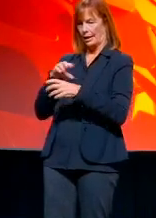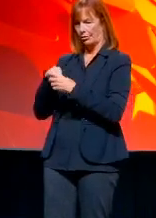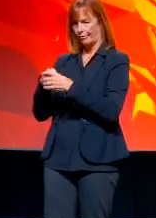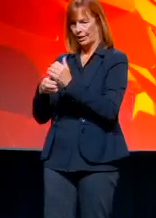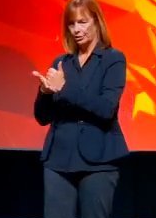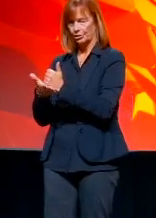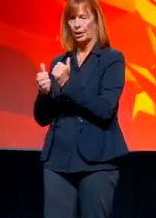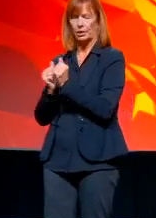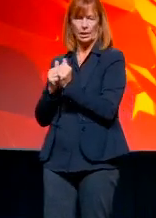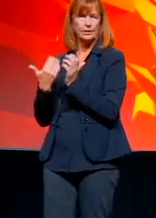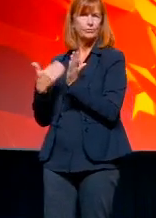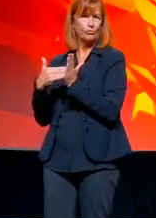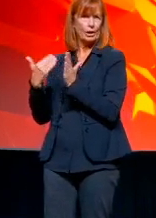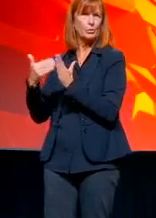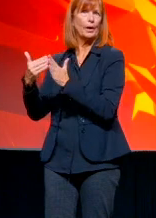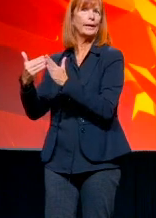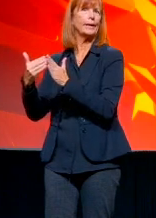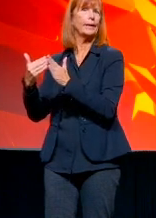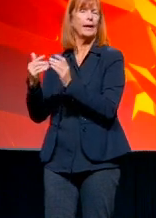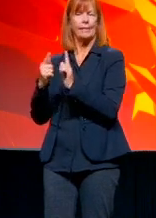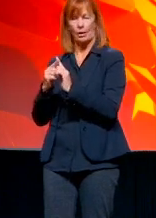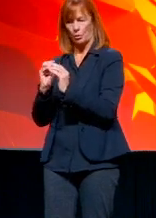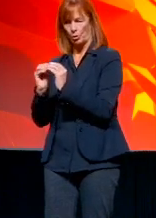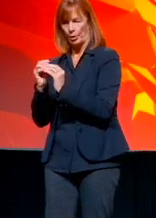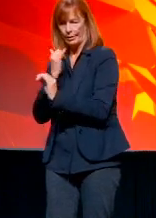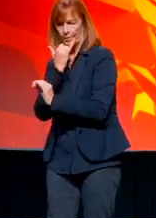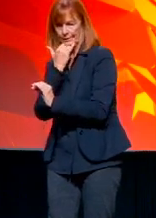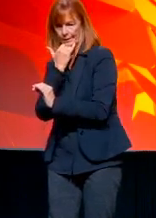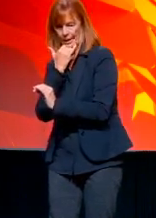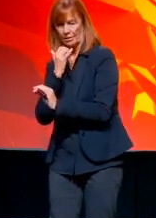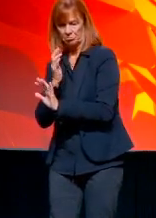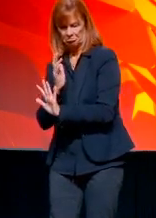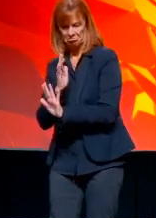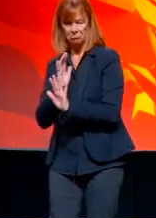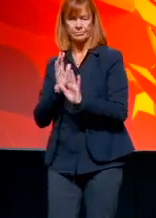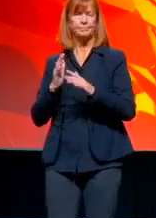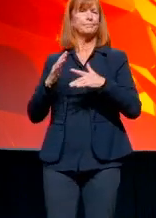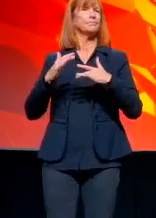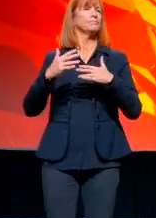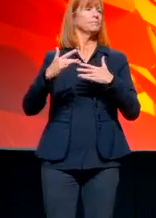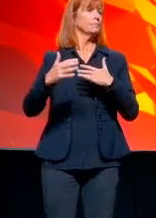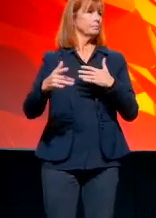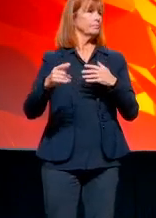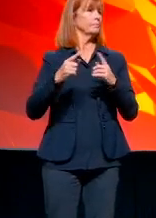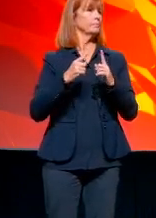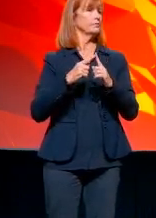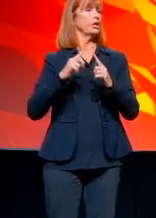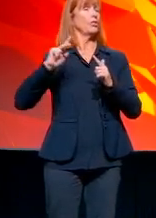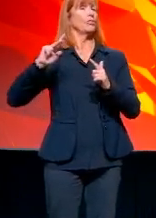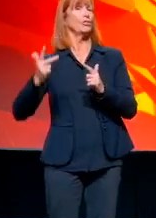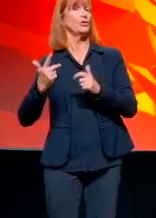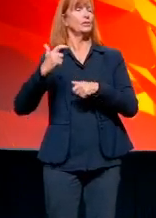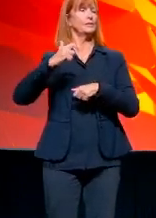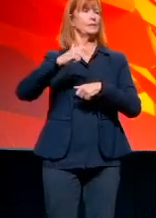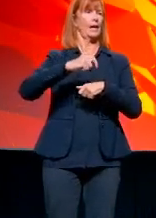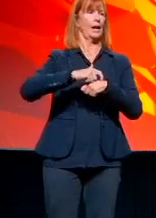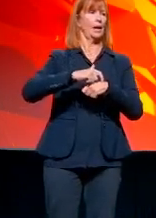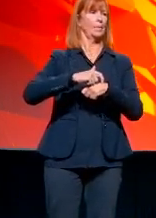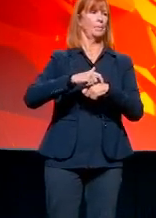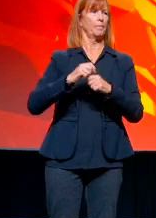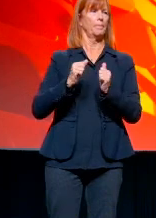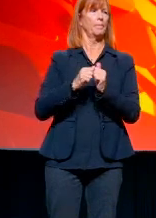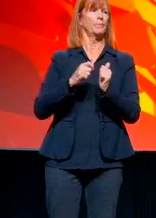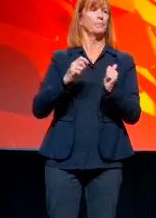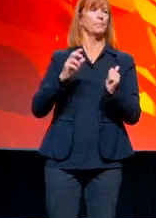in, take over control, and correct the mistakes. But as we go to the round 3, the later stage of deployments,